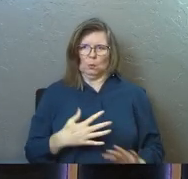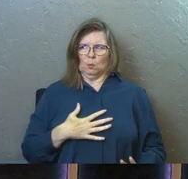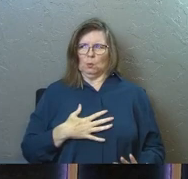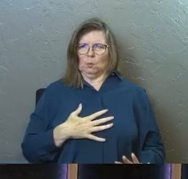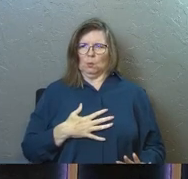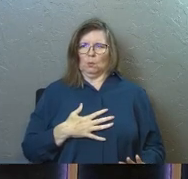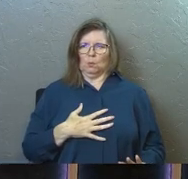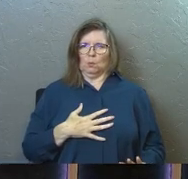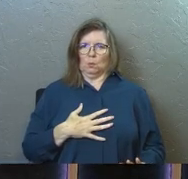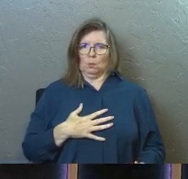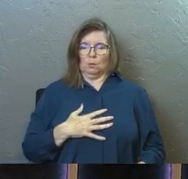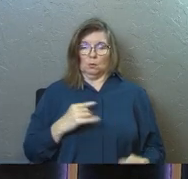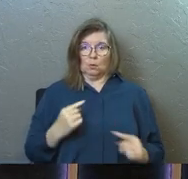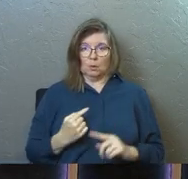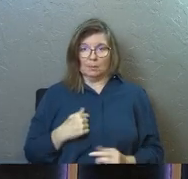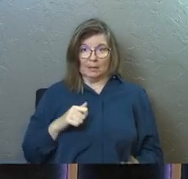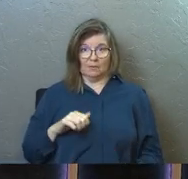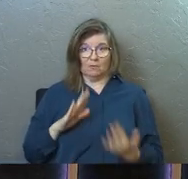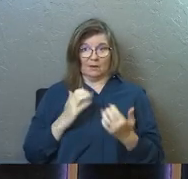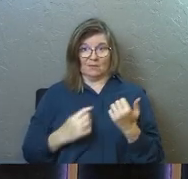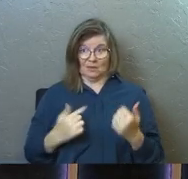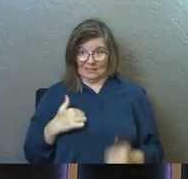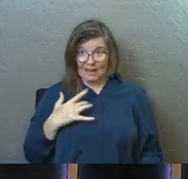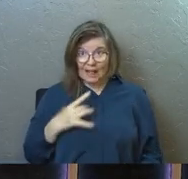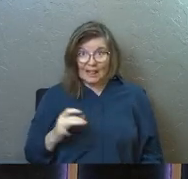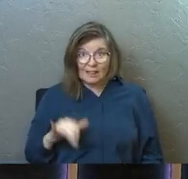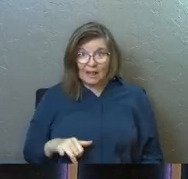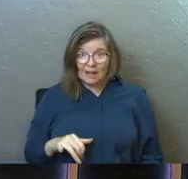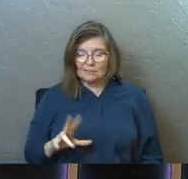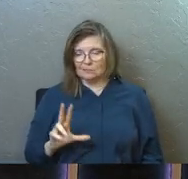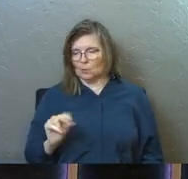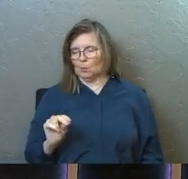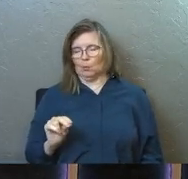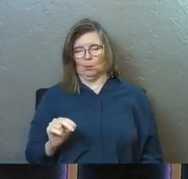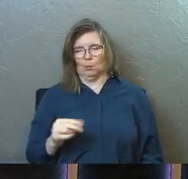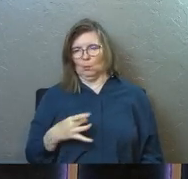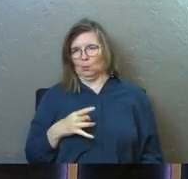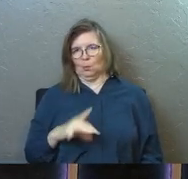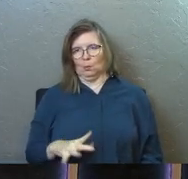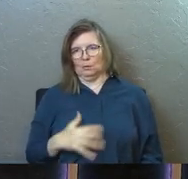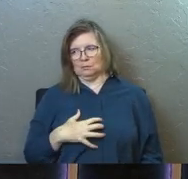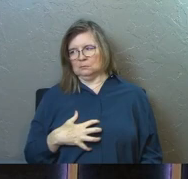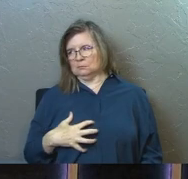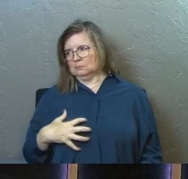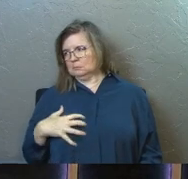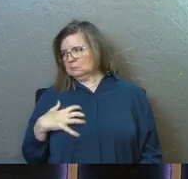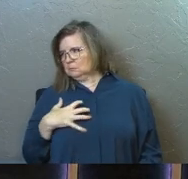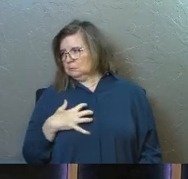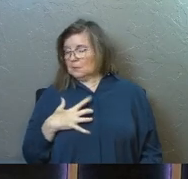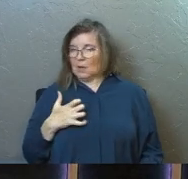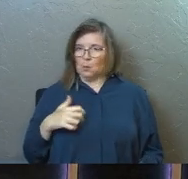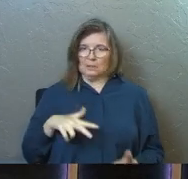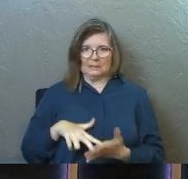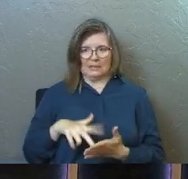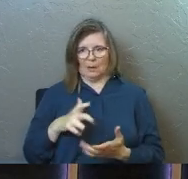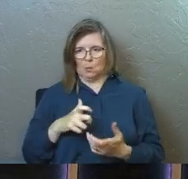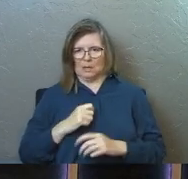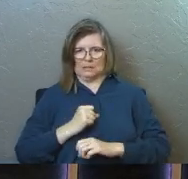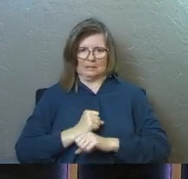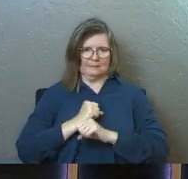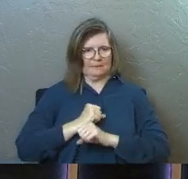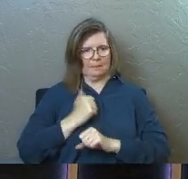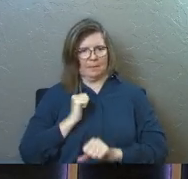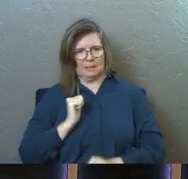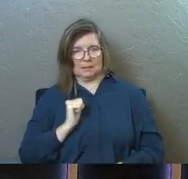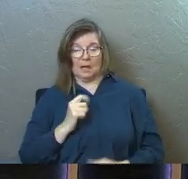right in front of everybody. Did I like that? No, I did not enjoy that. I wanted to stand up. I wanted to